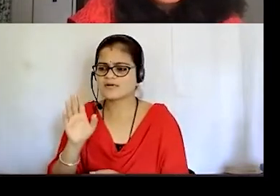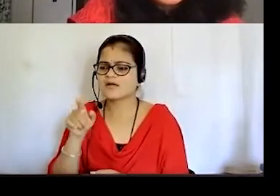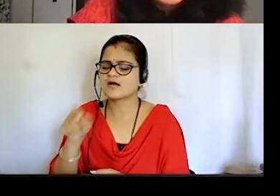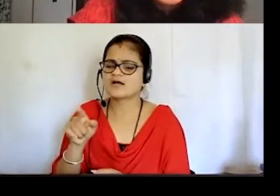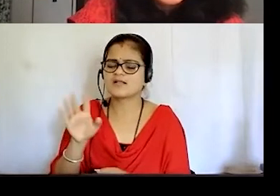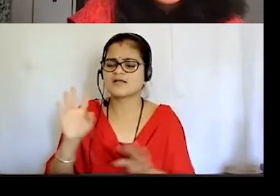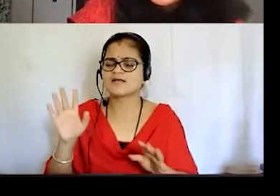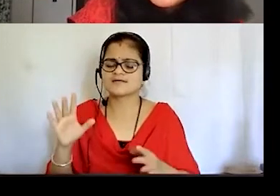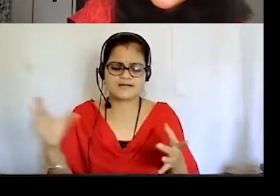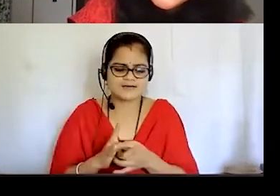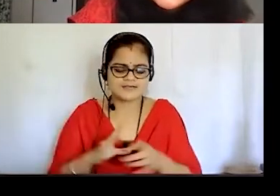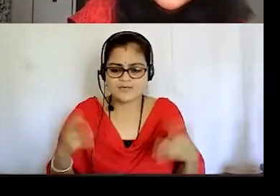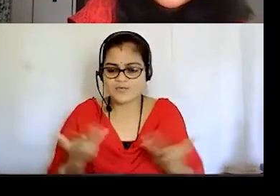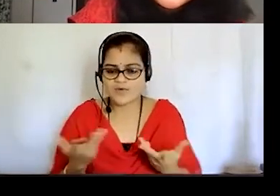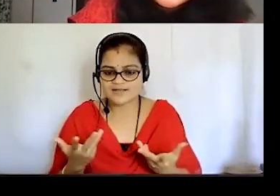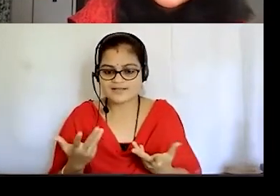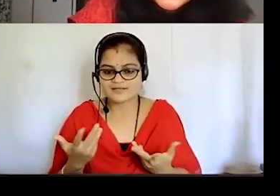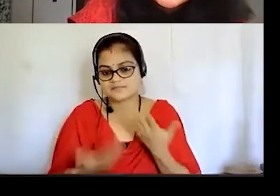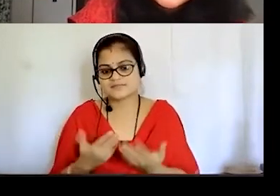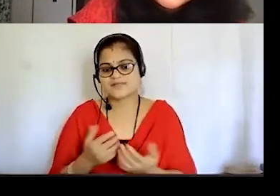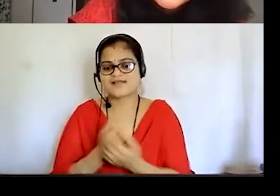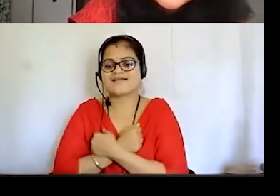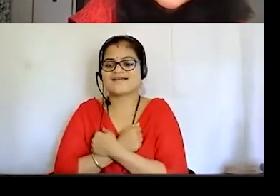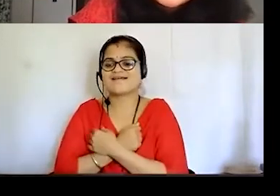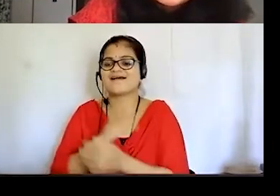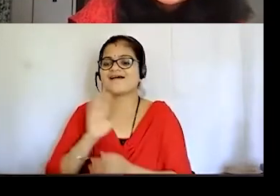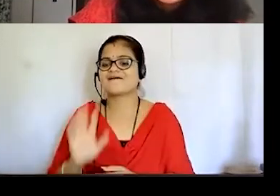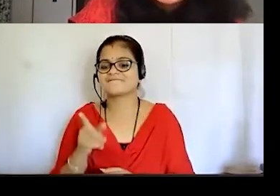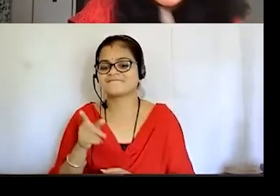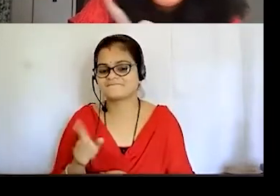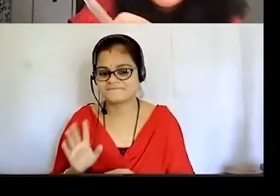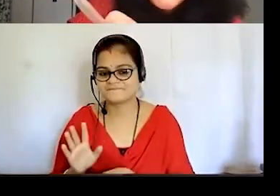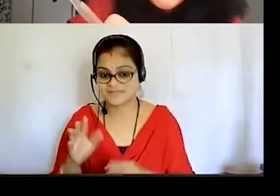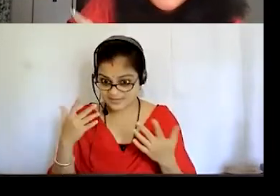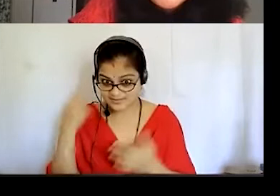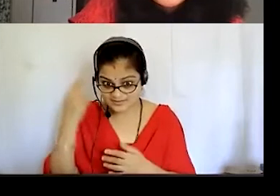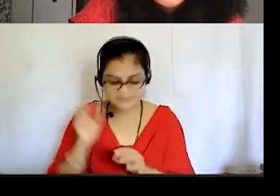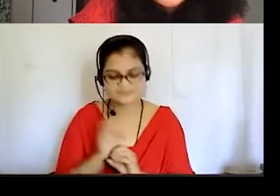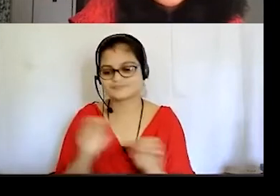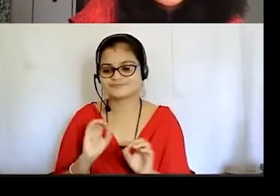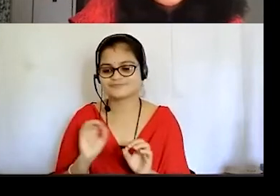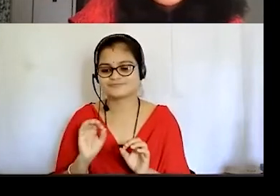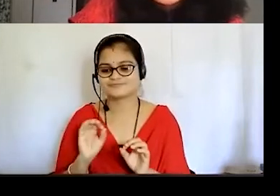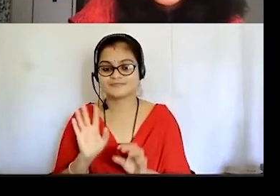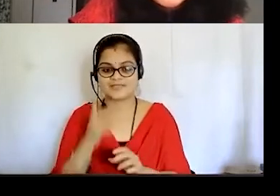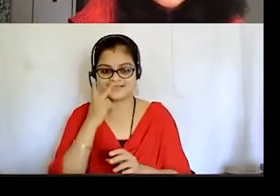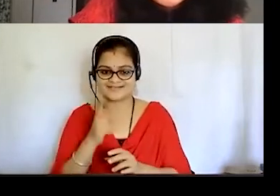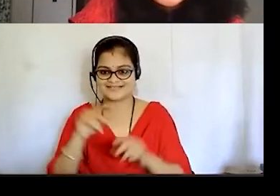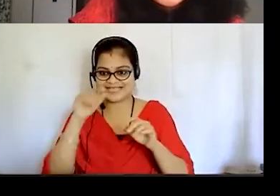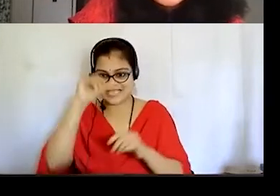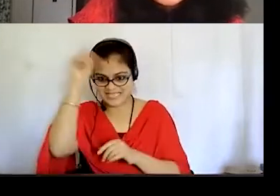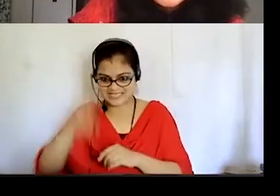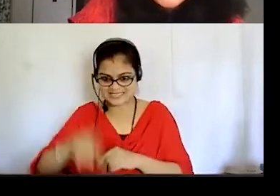just matters. Pretty much like love that stands no reason. If you look at the map of India on the